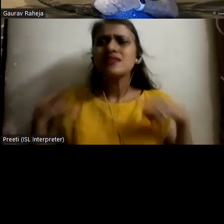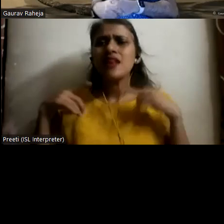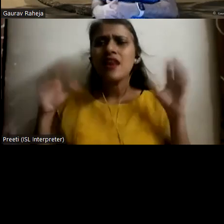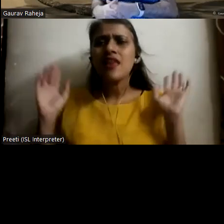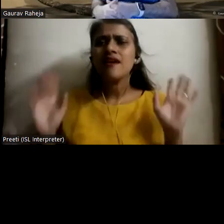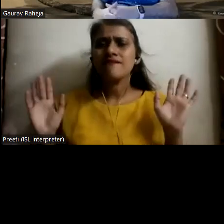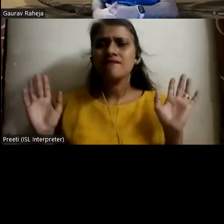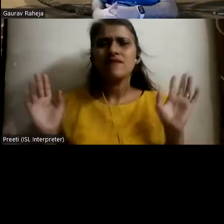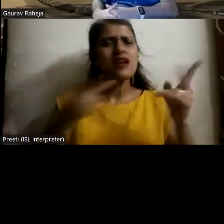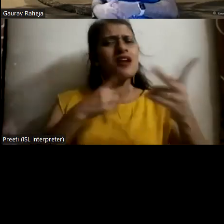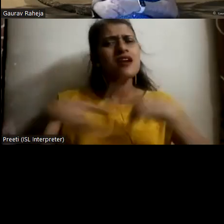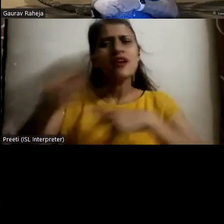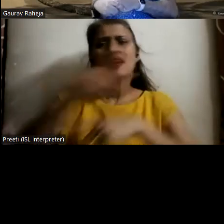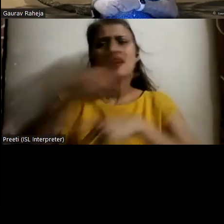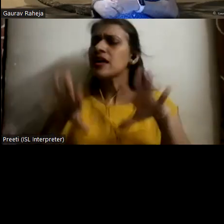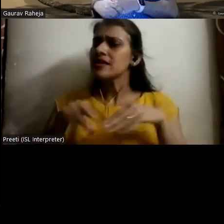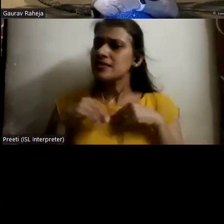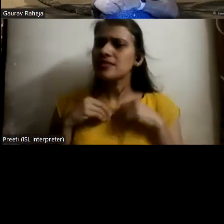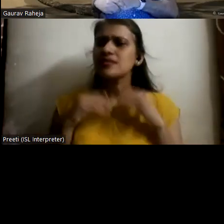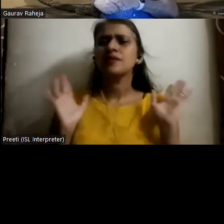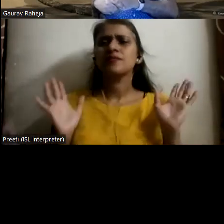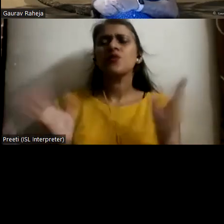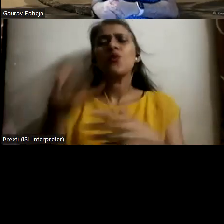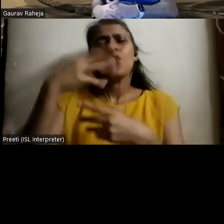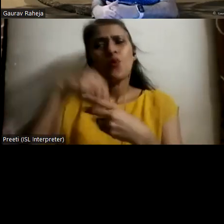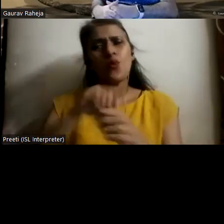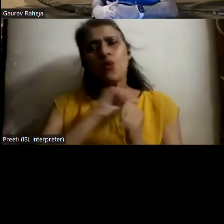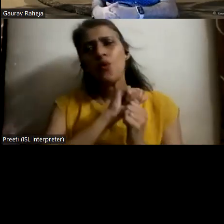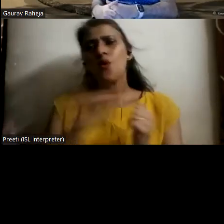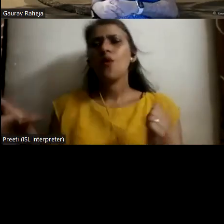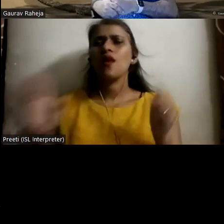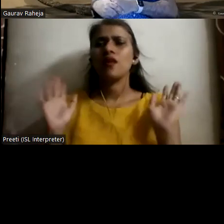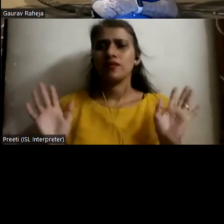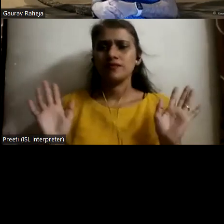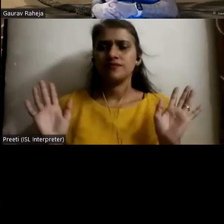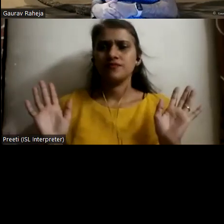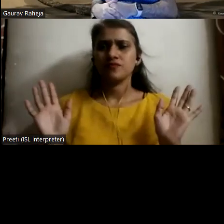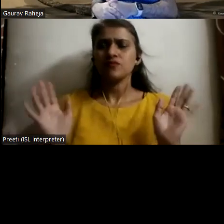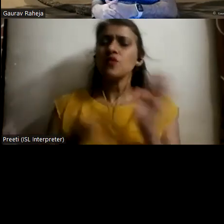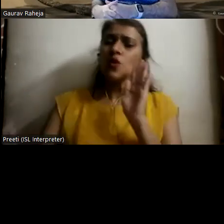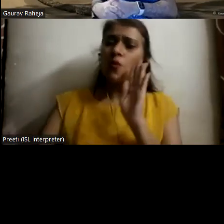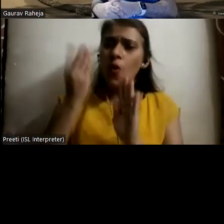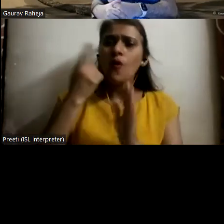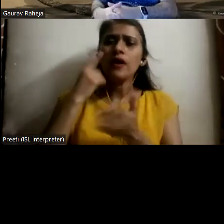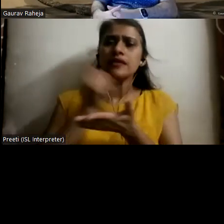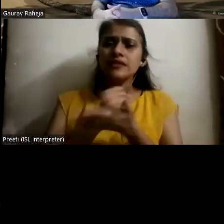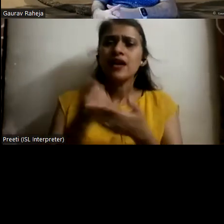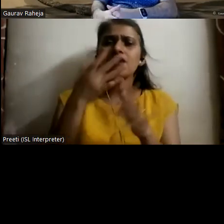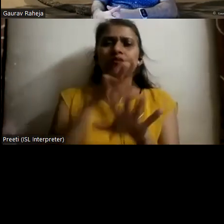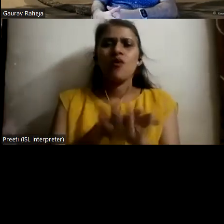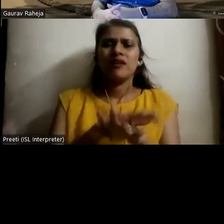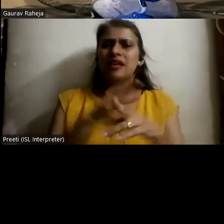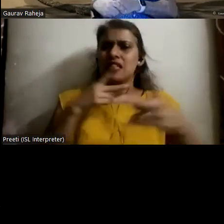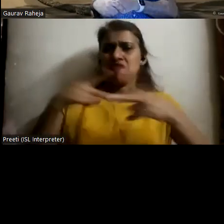of diversity. And it's a matter which needs to be addressed with more inclusion than with more